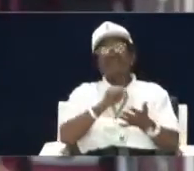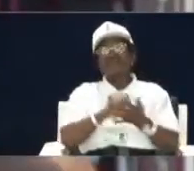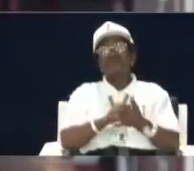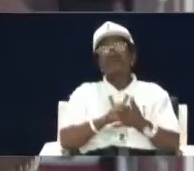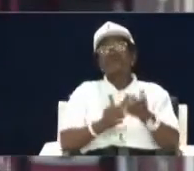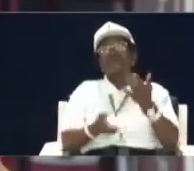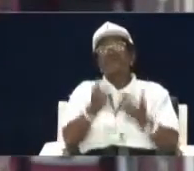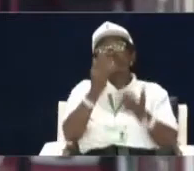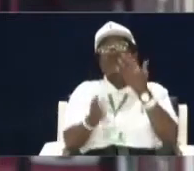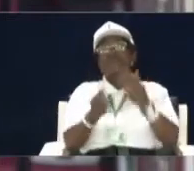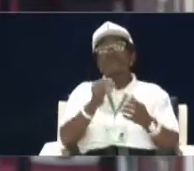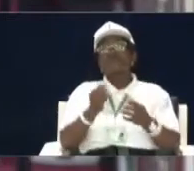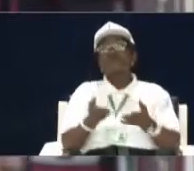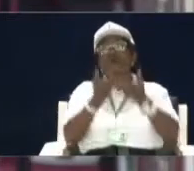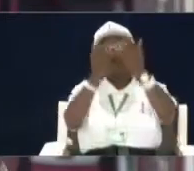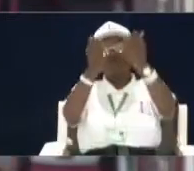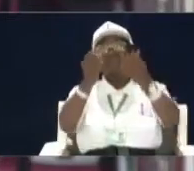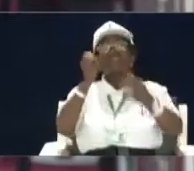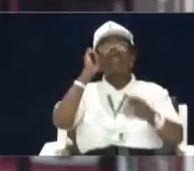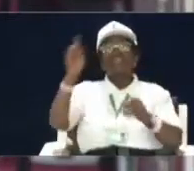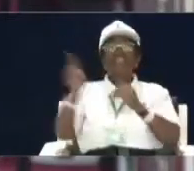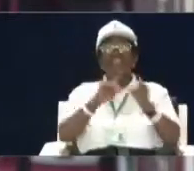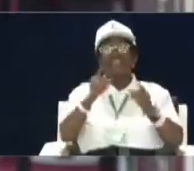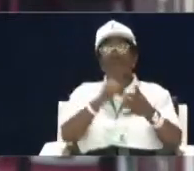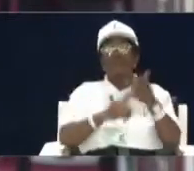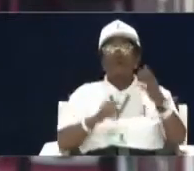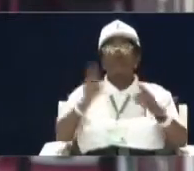He did what nobody else had ever done before.